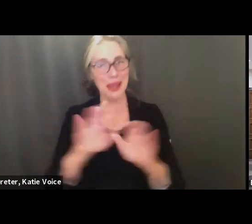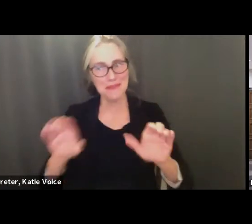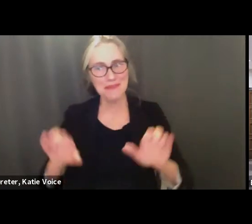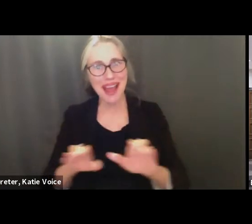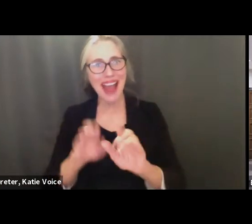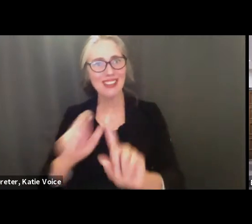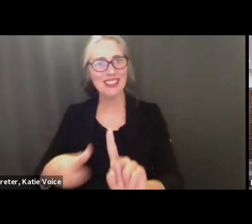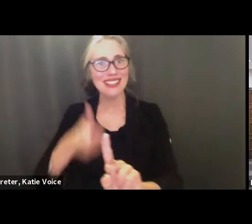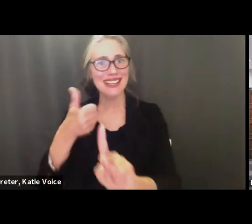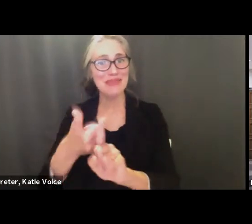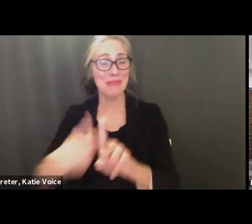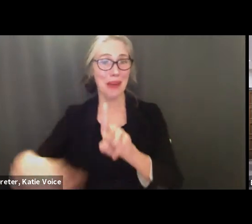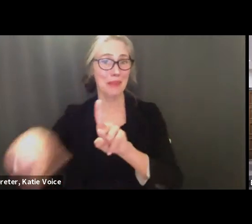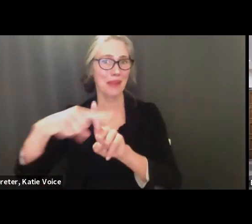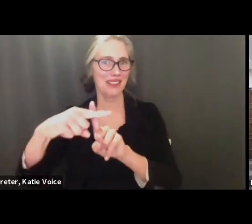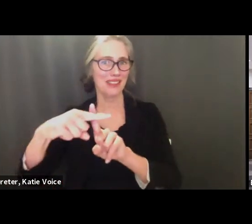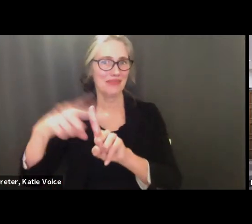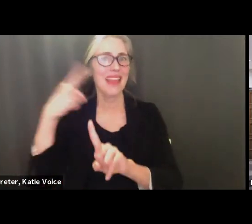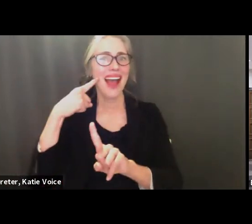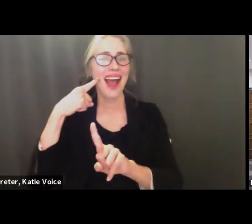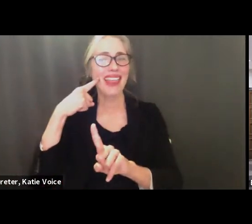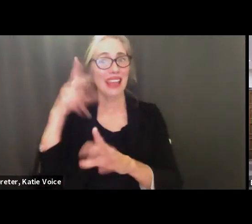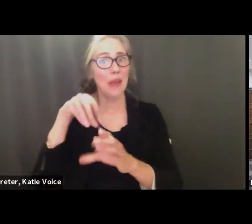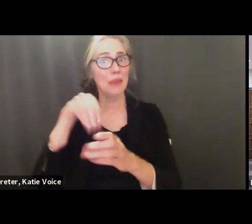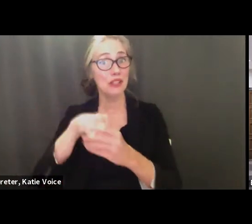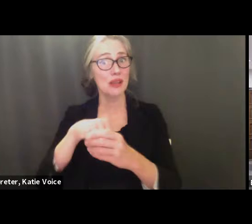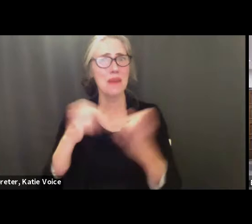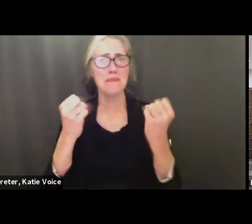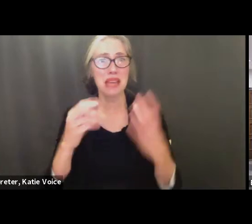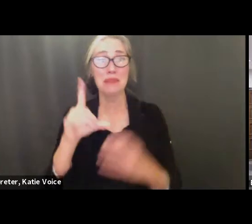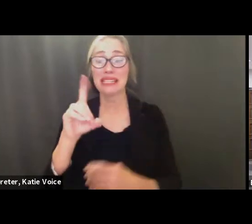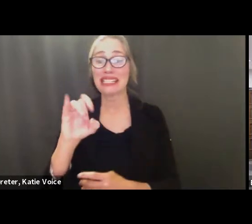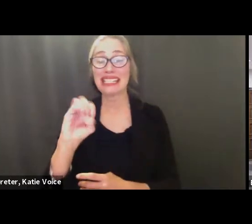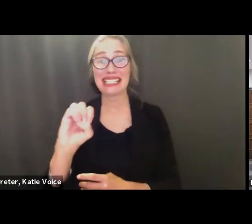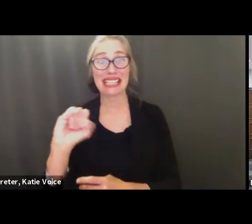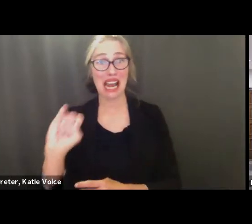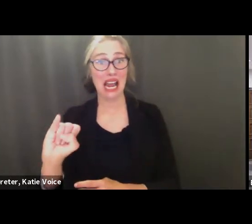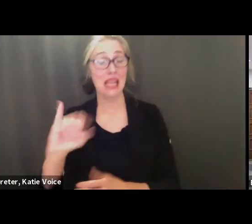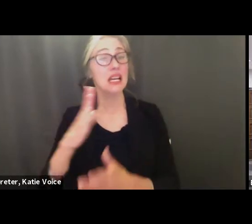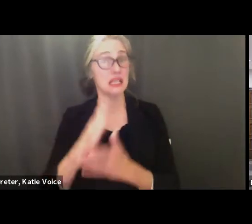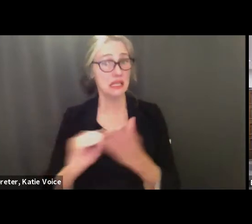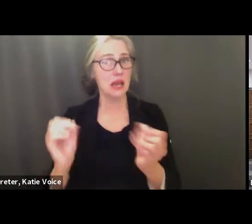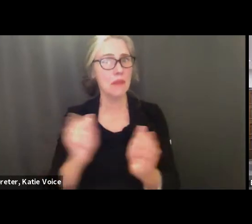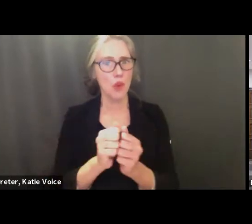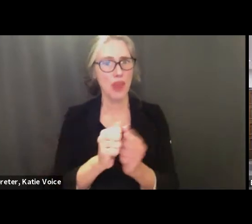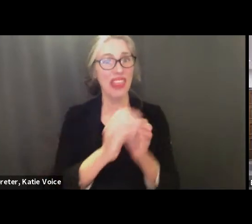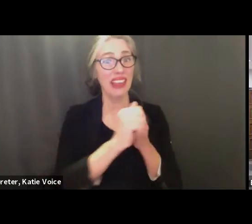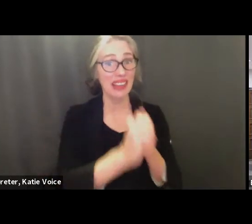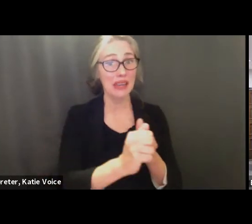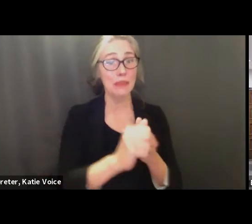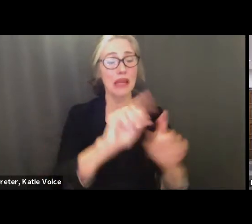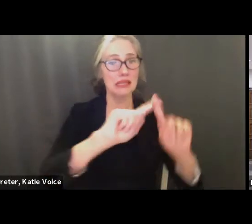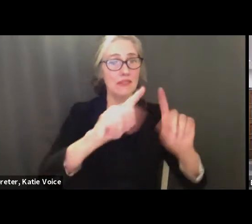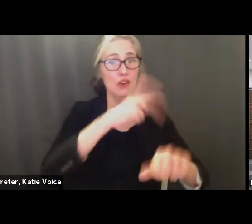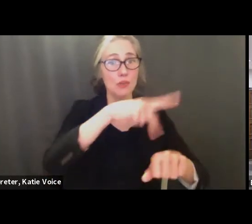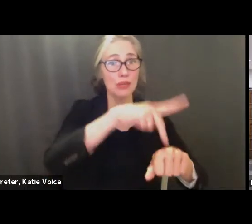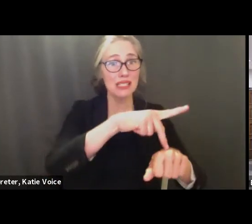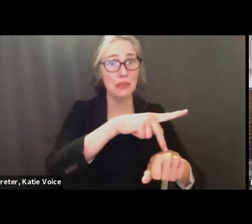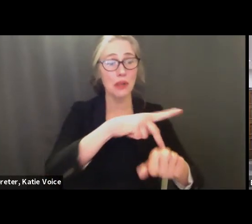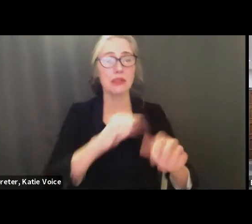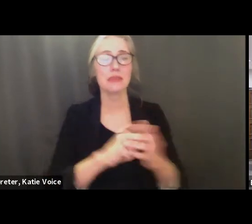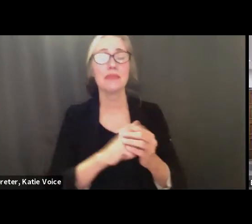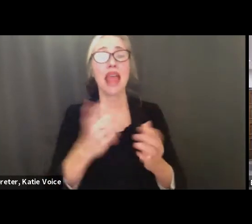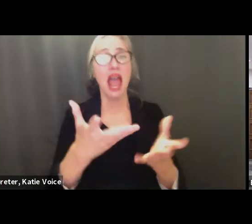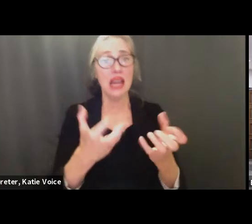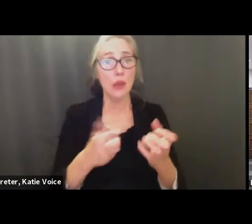impacts. I've participated in several DEI trainings, including some led by Ally to Accomplice and its principals. And I just want to underscore